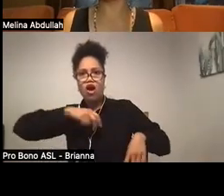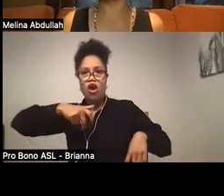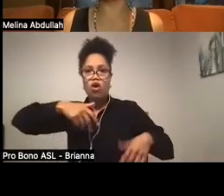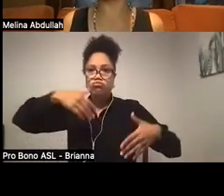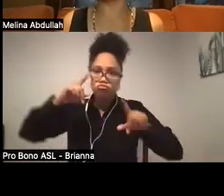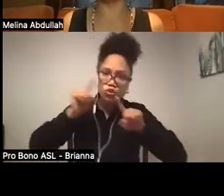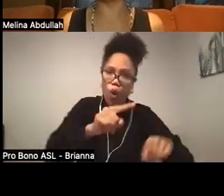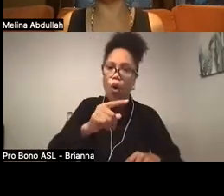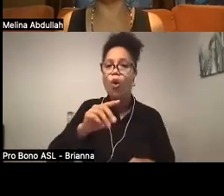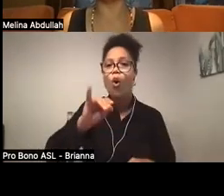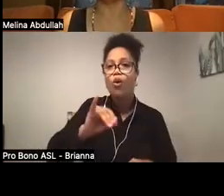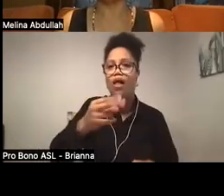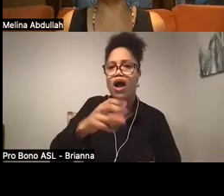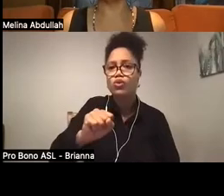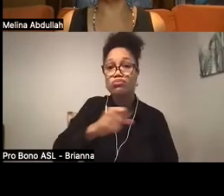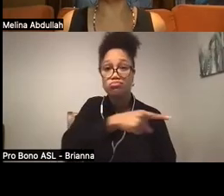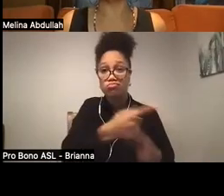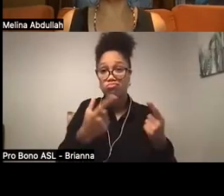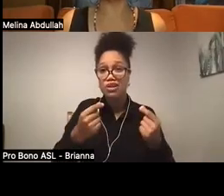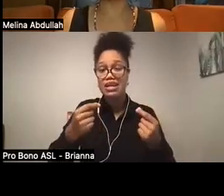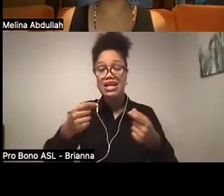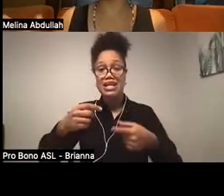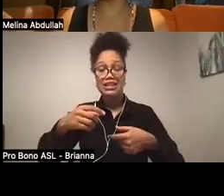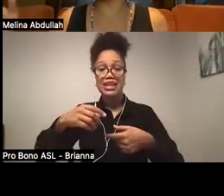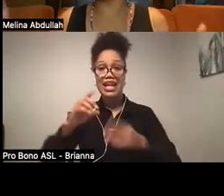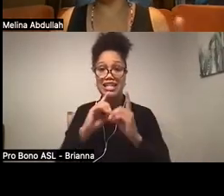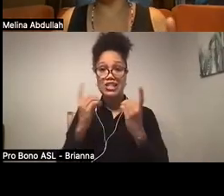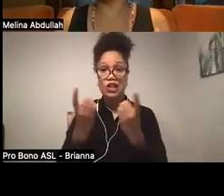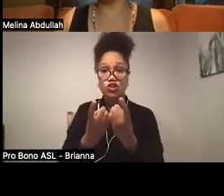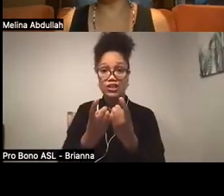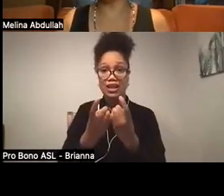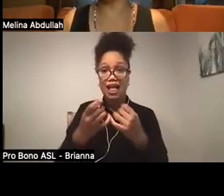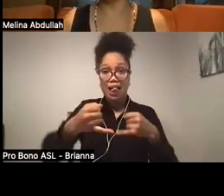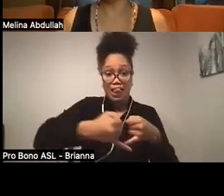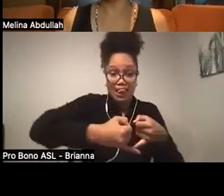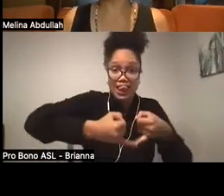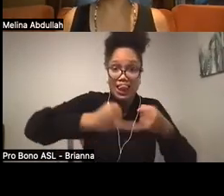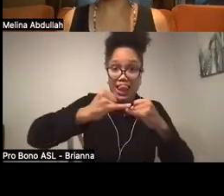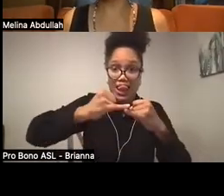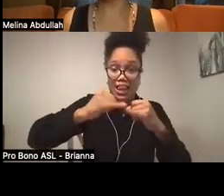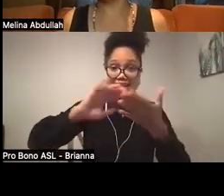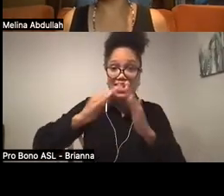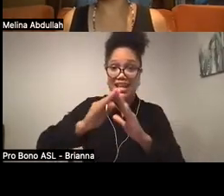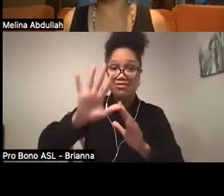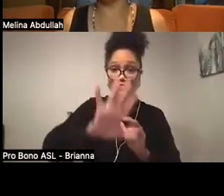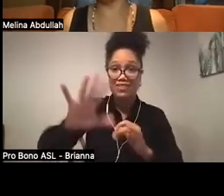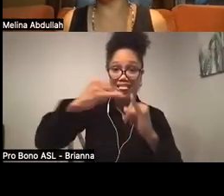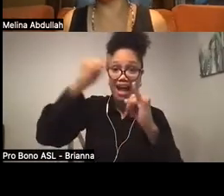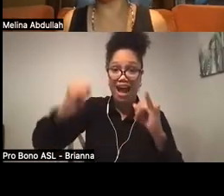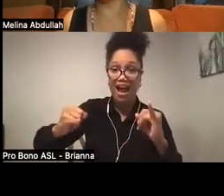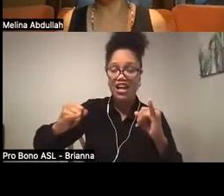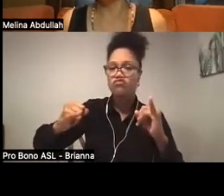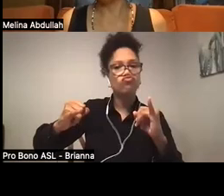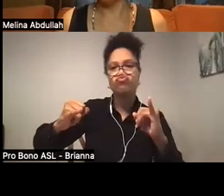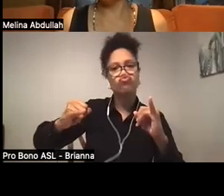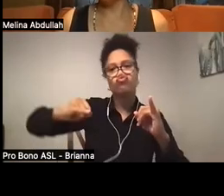such a way that we would have to go 40 something blocks east to a school called Fremont High School.